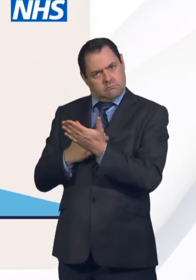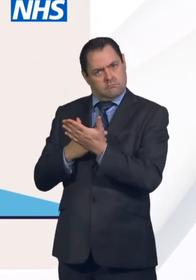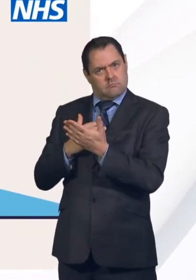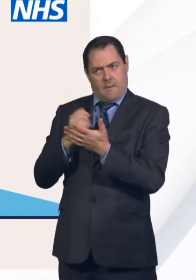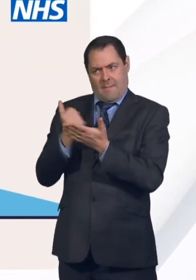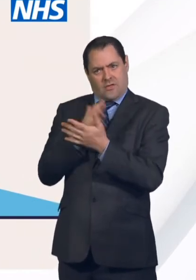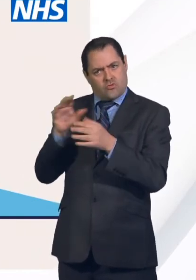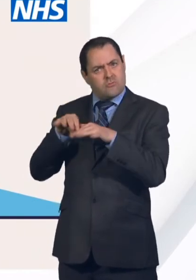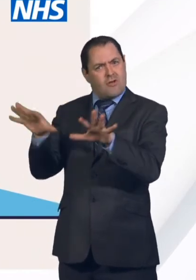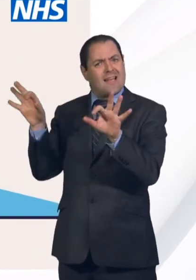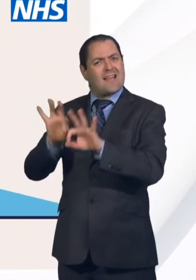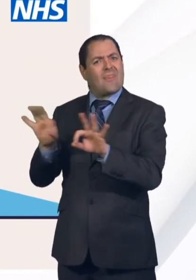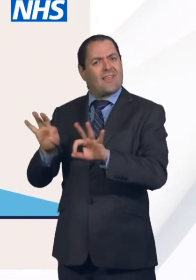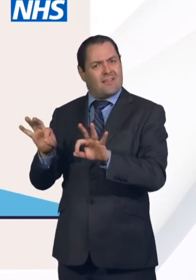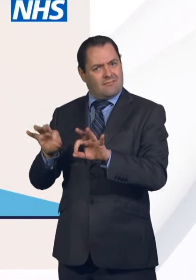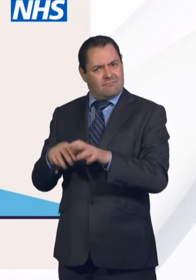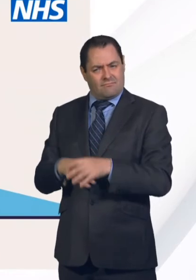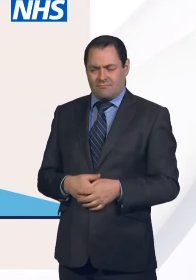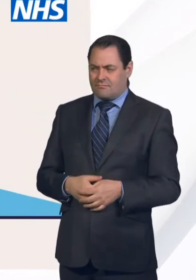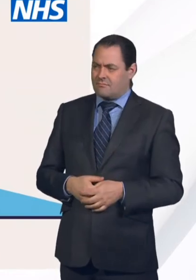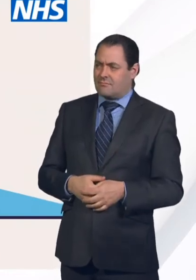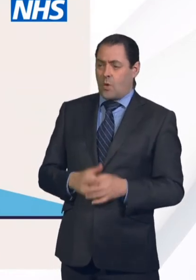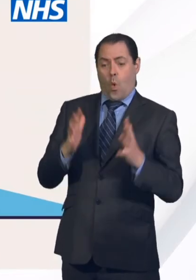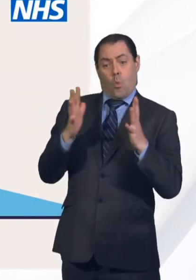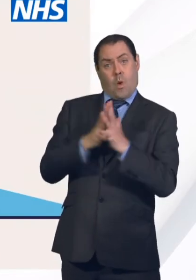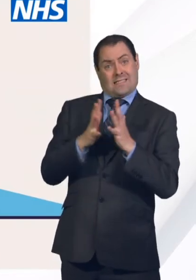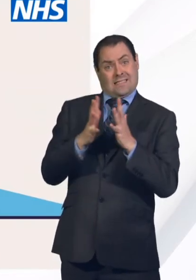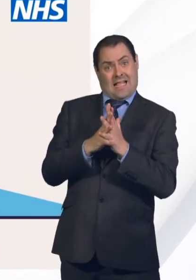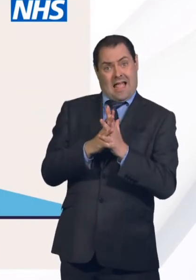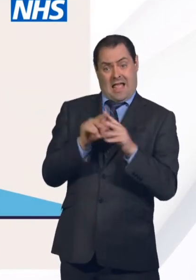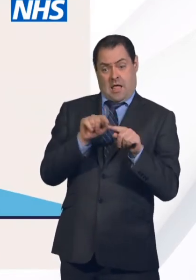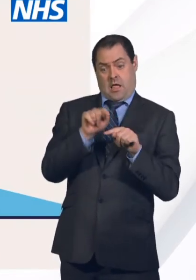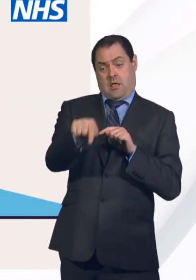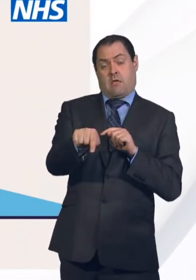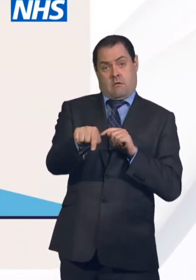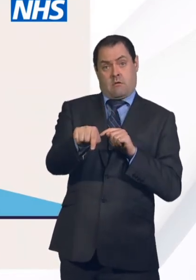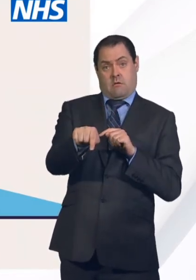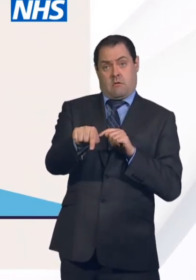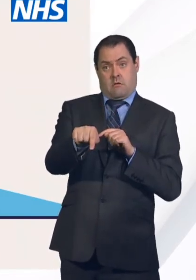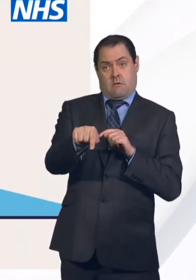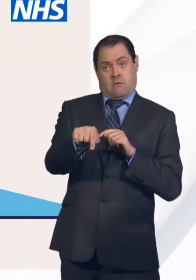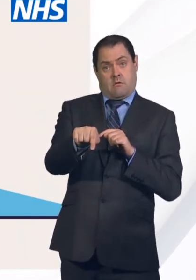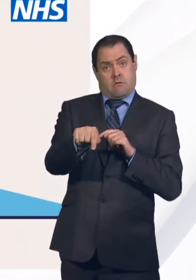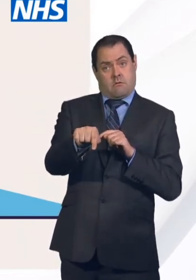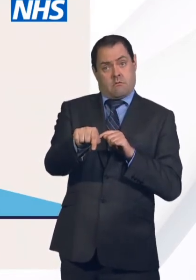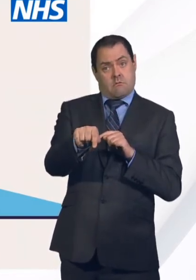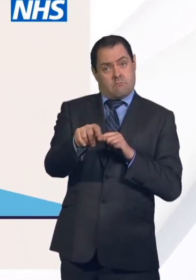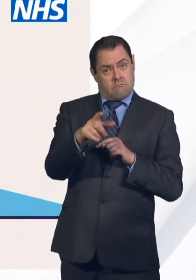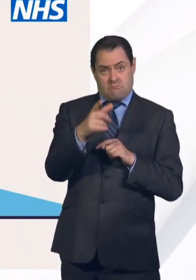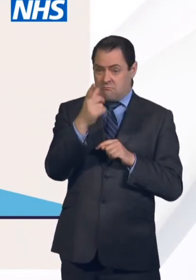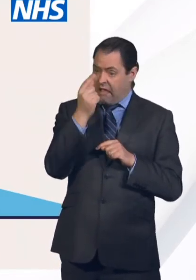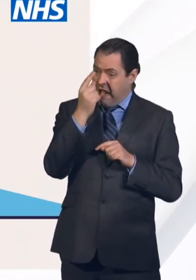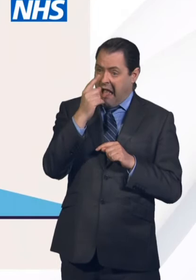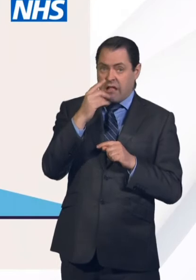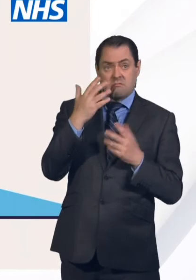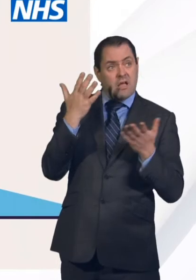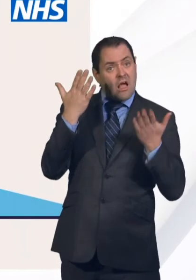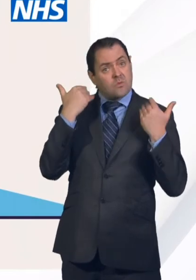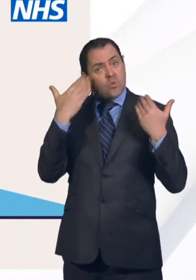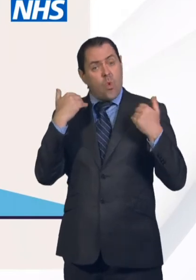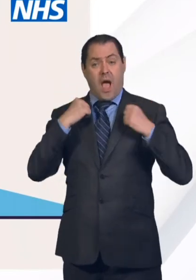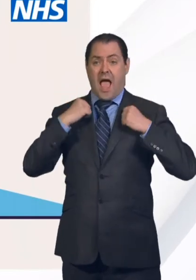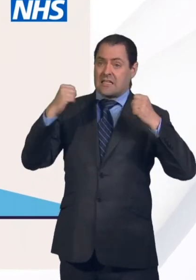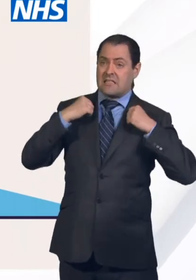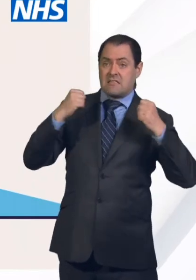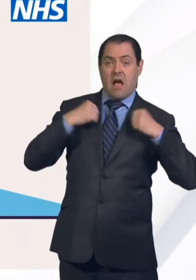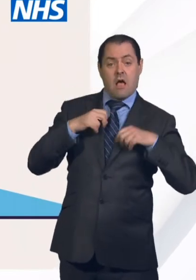And from this Wednesday, we want to encourage people to take more and even unlimited amounts of outdoor exercise. You can